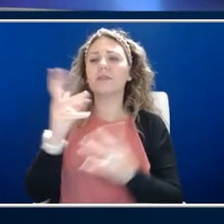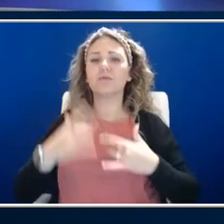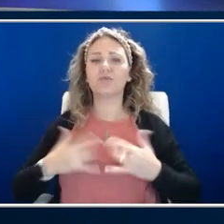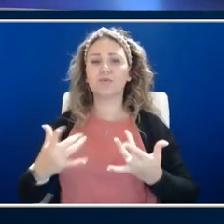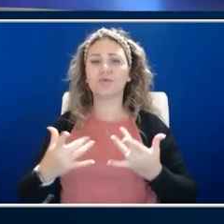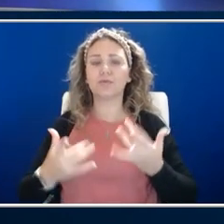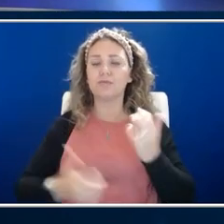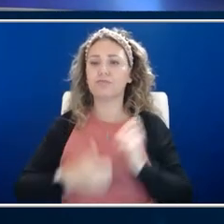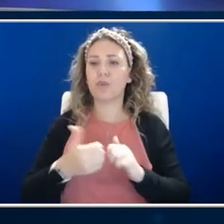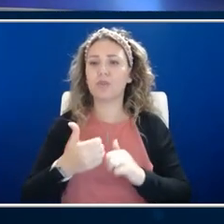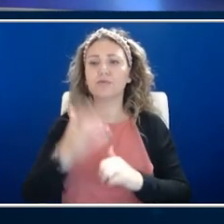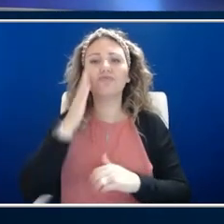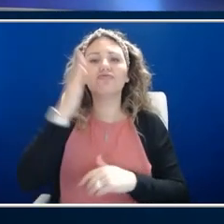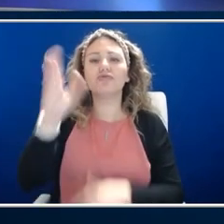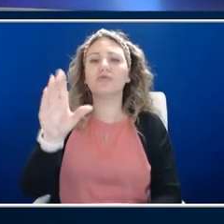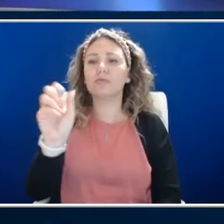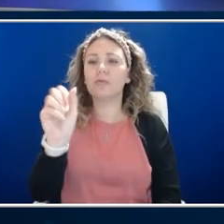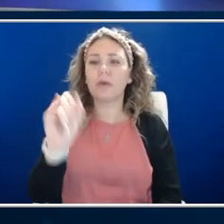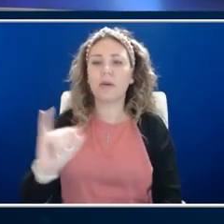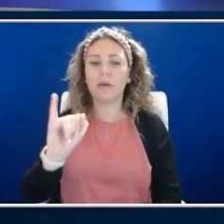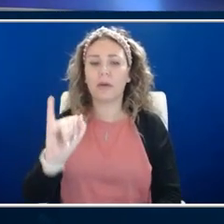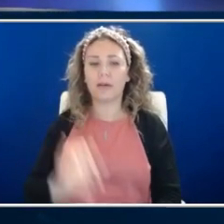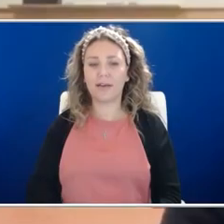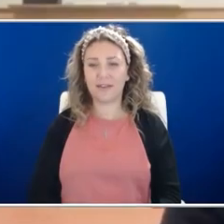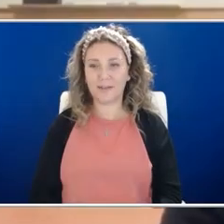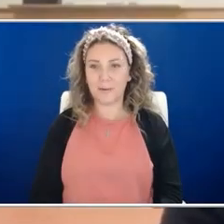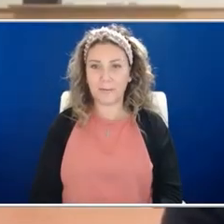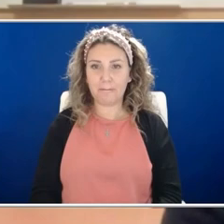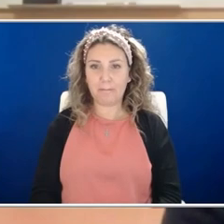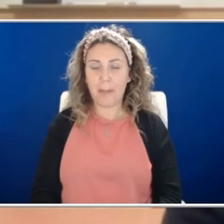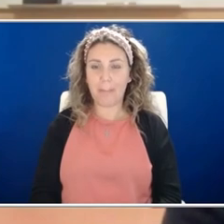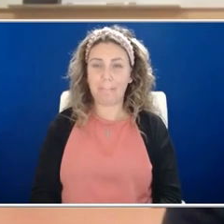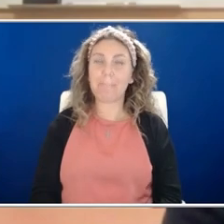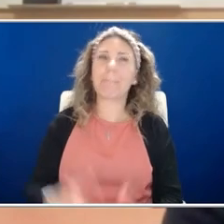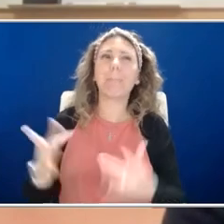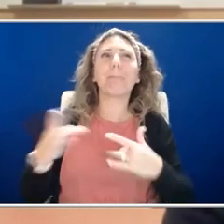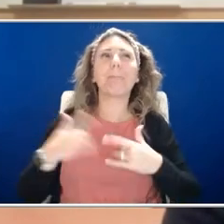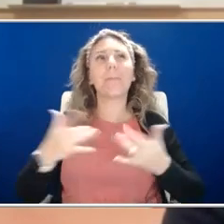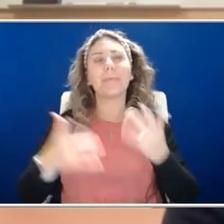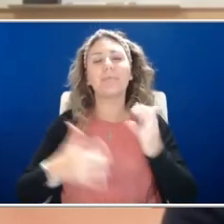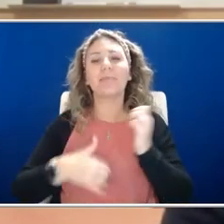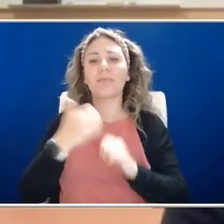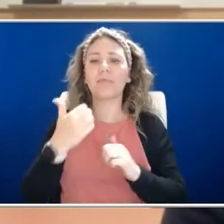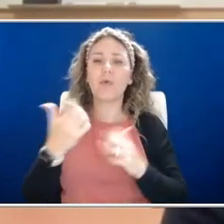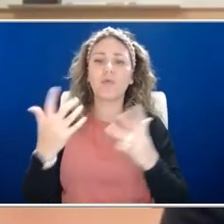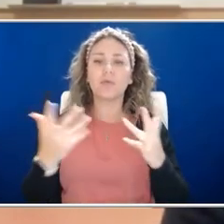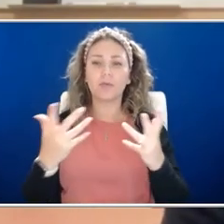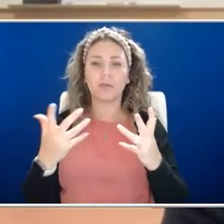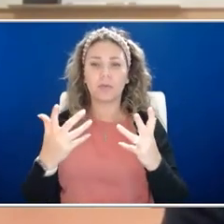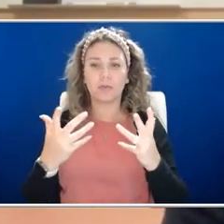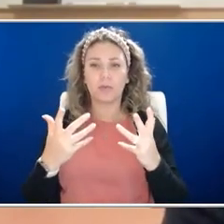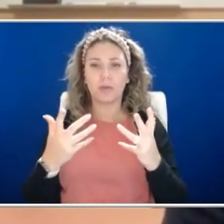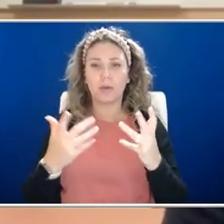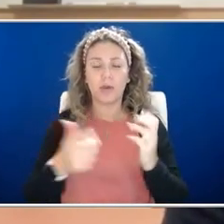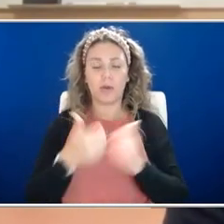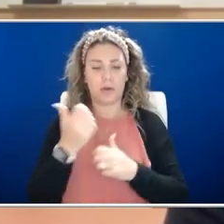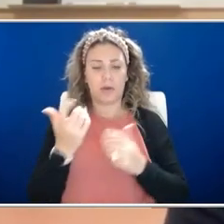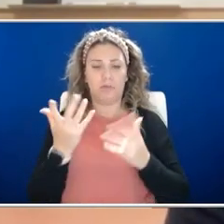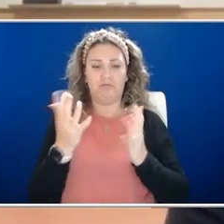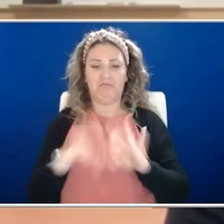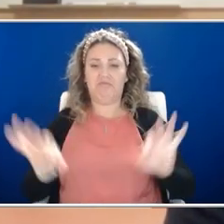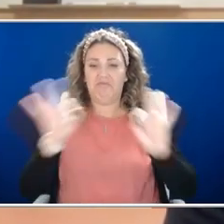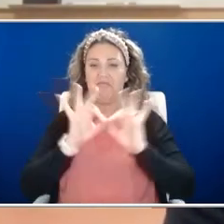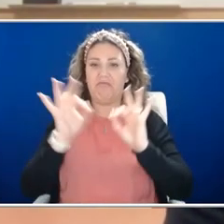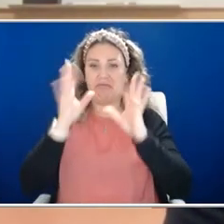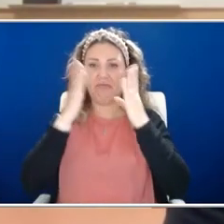AI? You know, what excites me most is, the vast amount of available data that we can